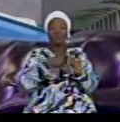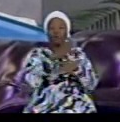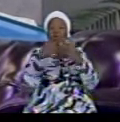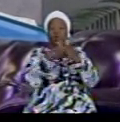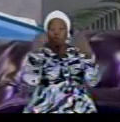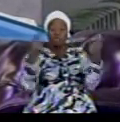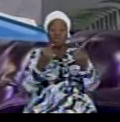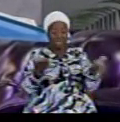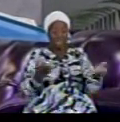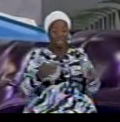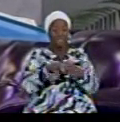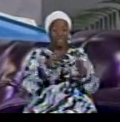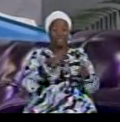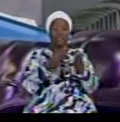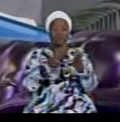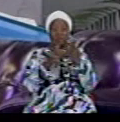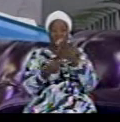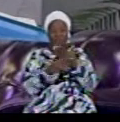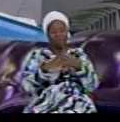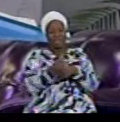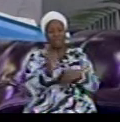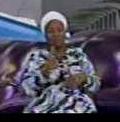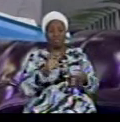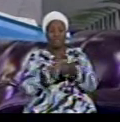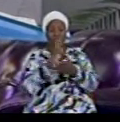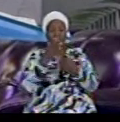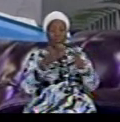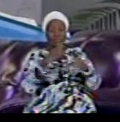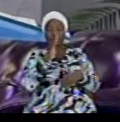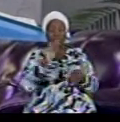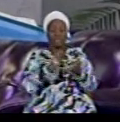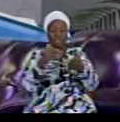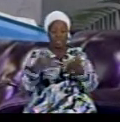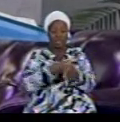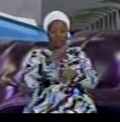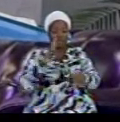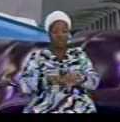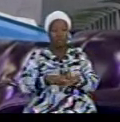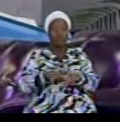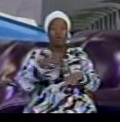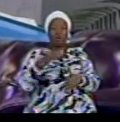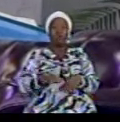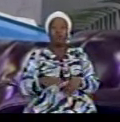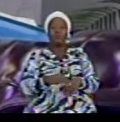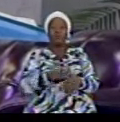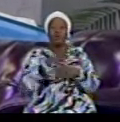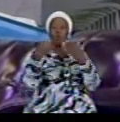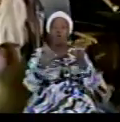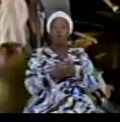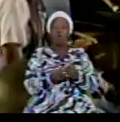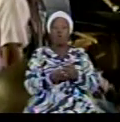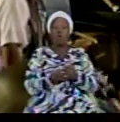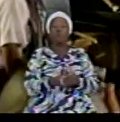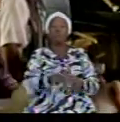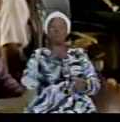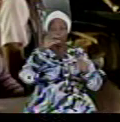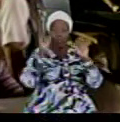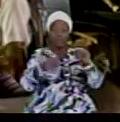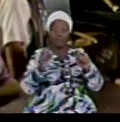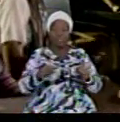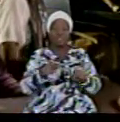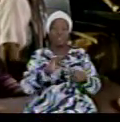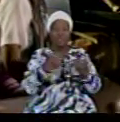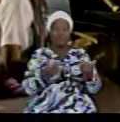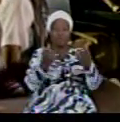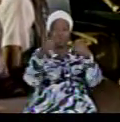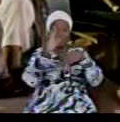and anywhere you may be, that new nature of incorruptibility has now come upon you. You